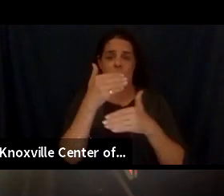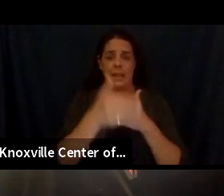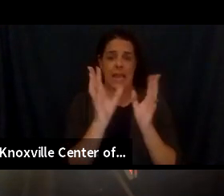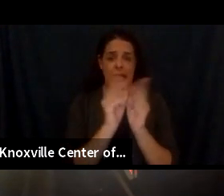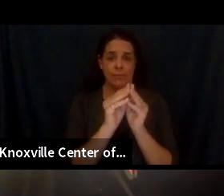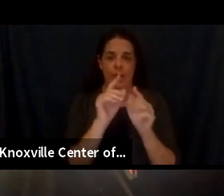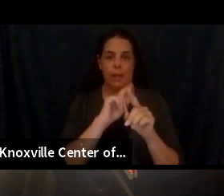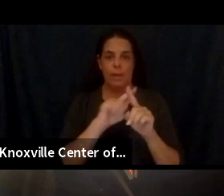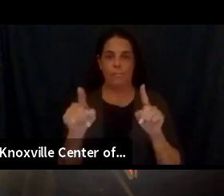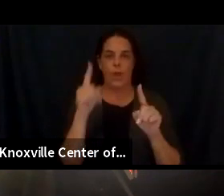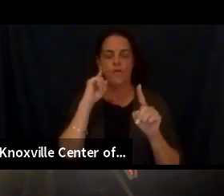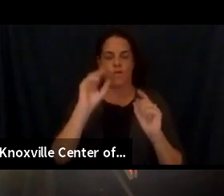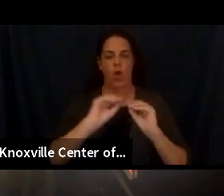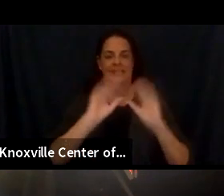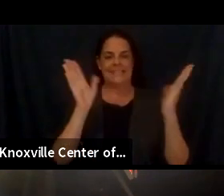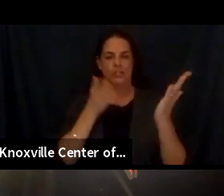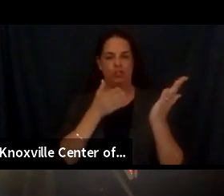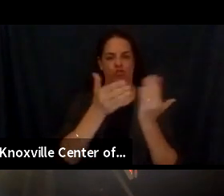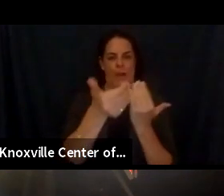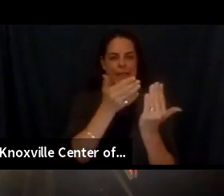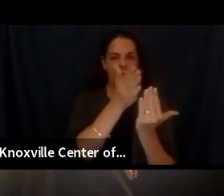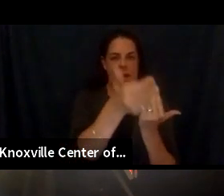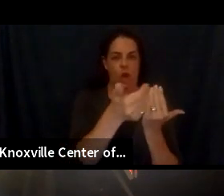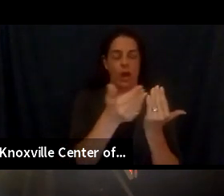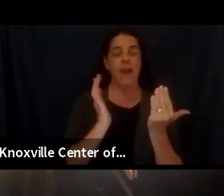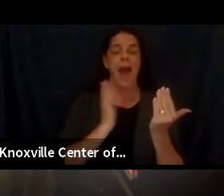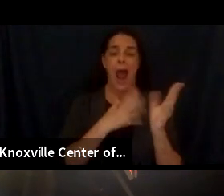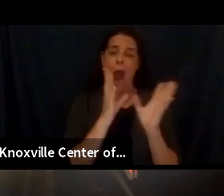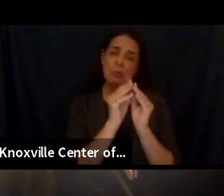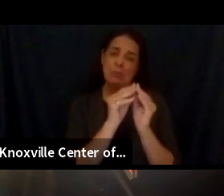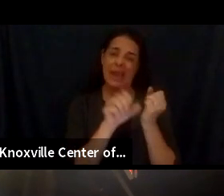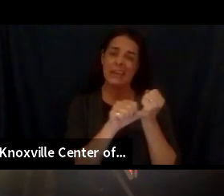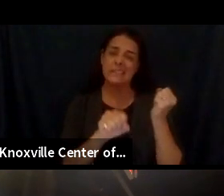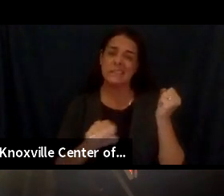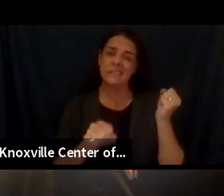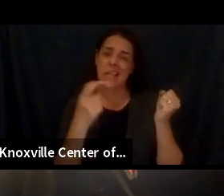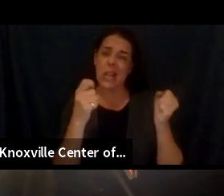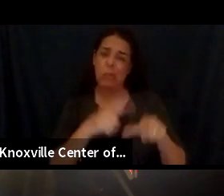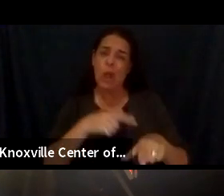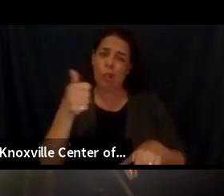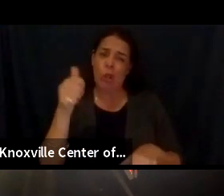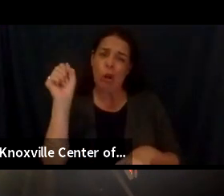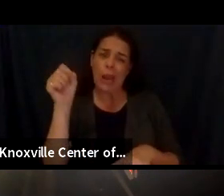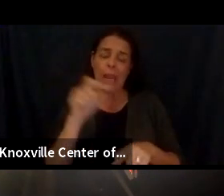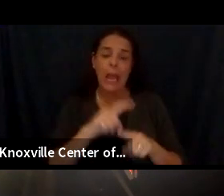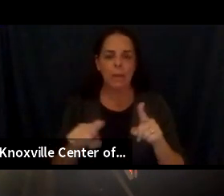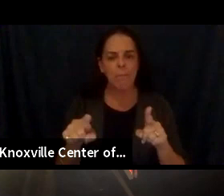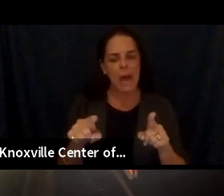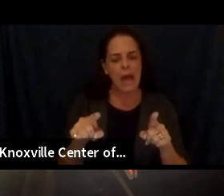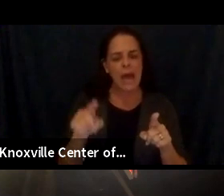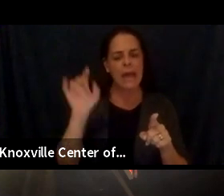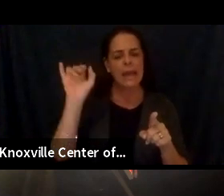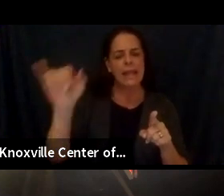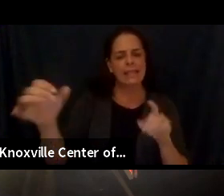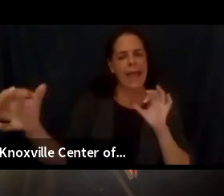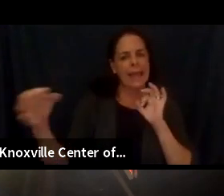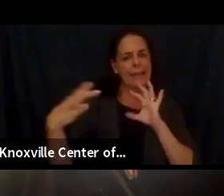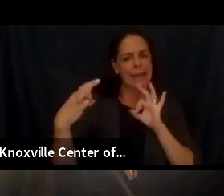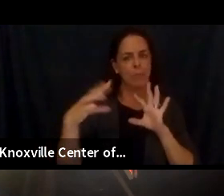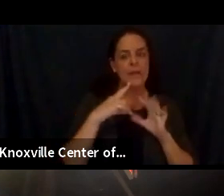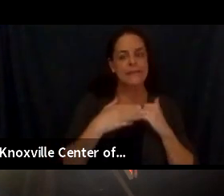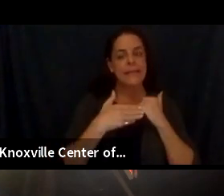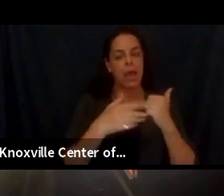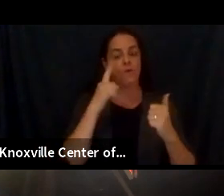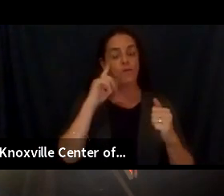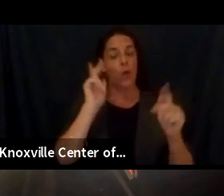the interest of transparency, it makes our meetings a little bit longer, but in a way that input, it's helpful to the public, and I